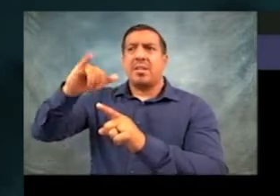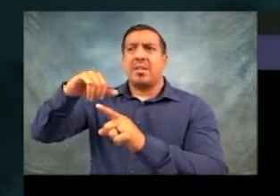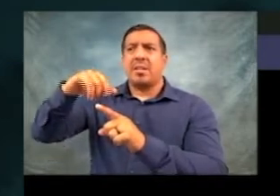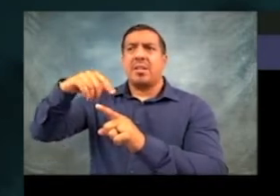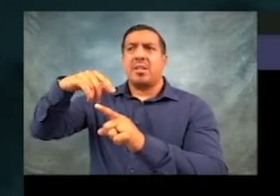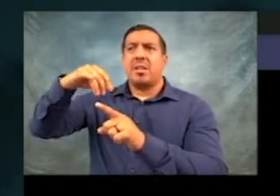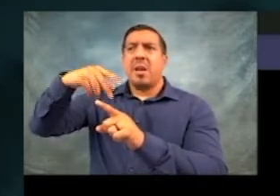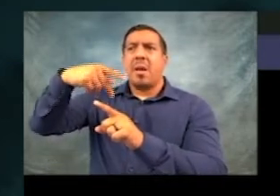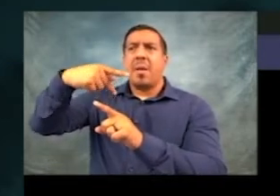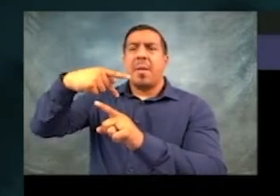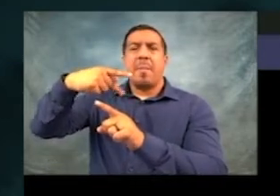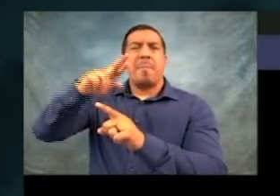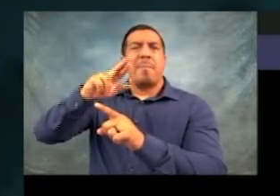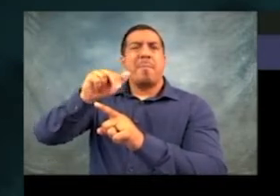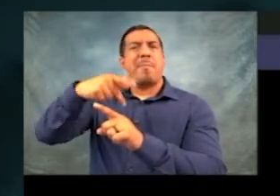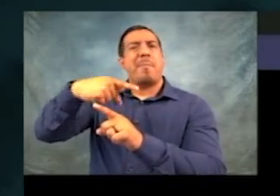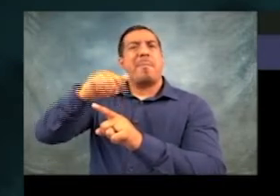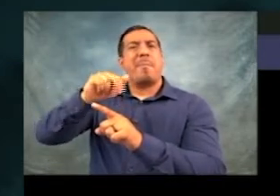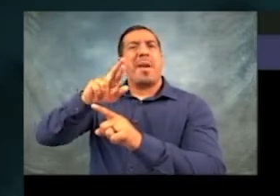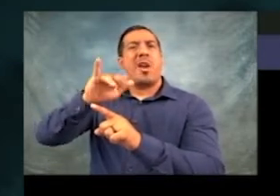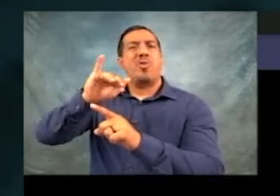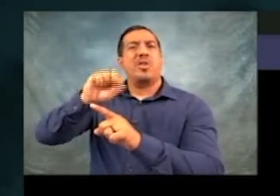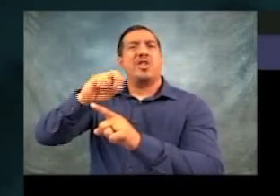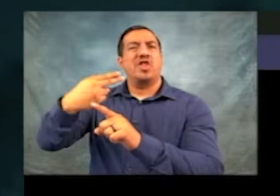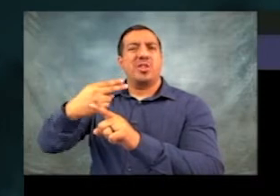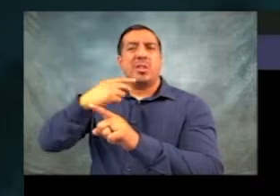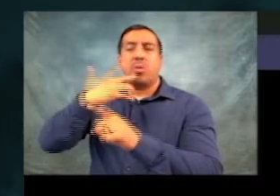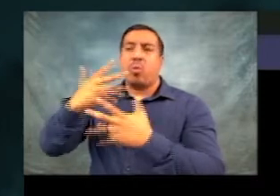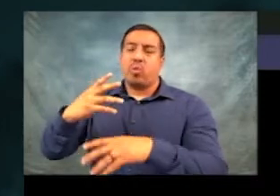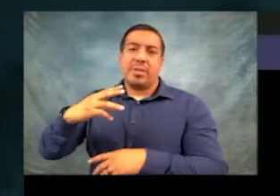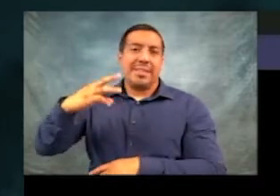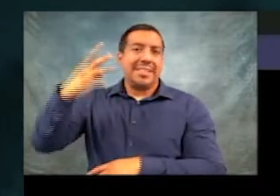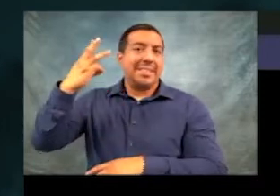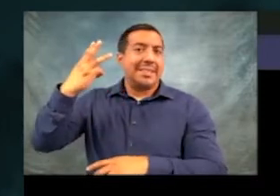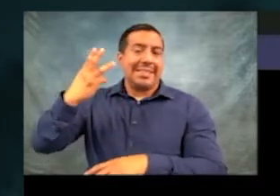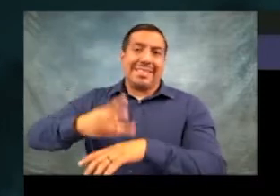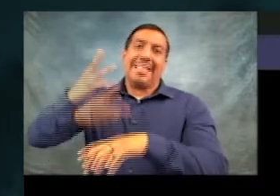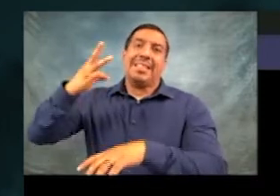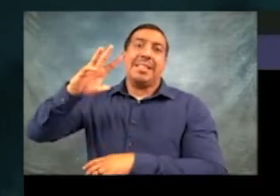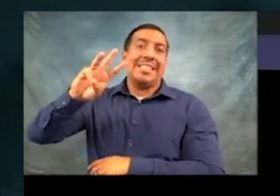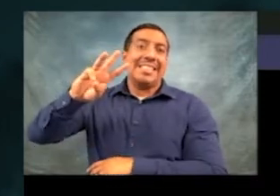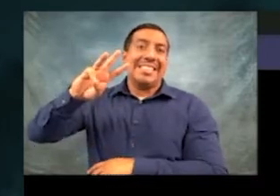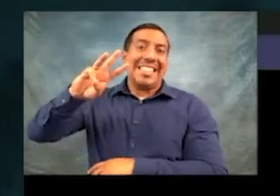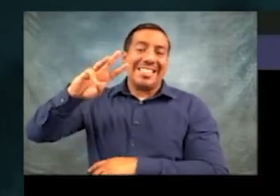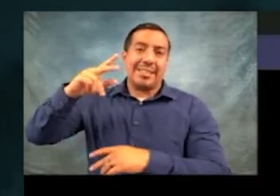experienced or was under a storm surge warning 6 times in 2020.